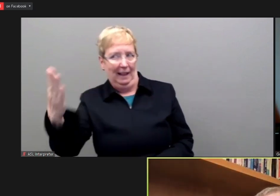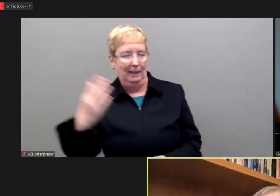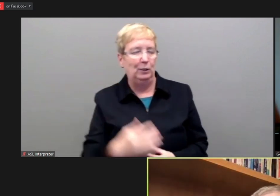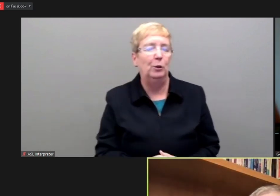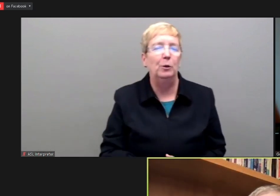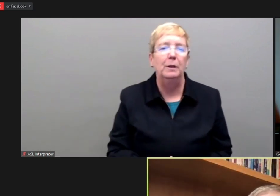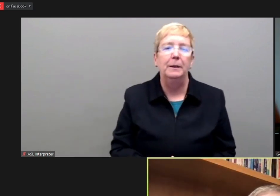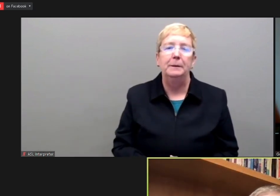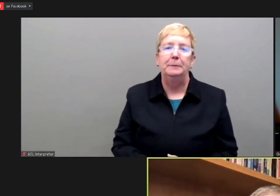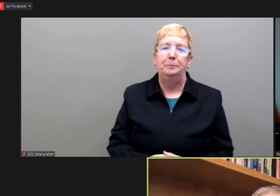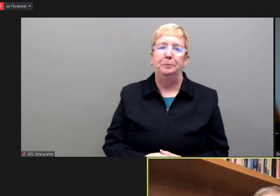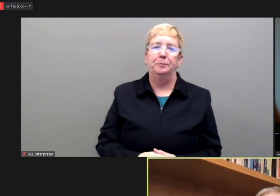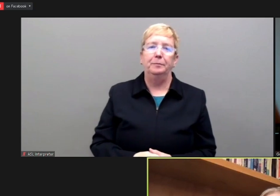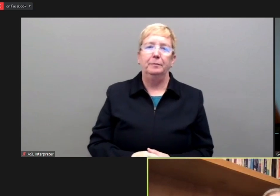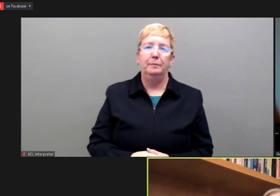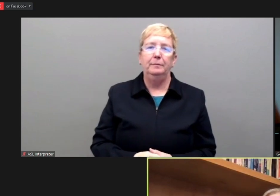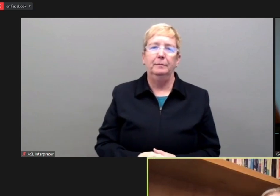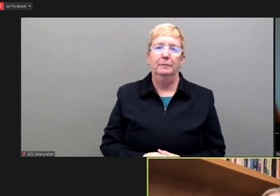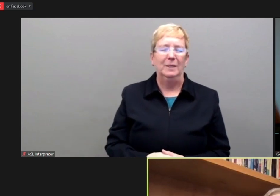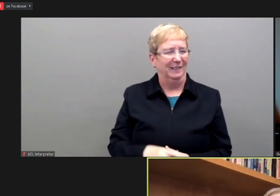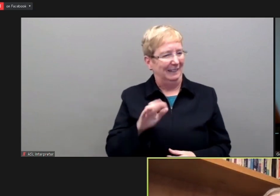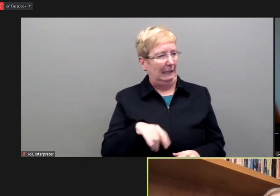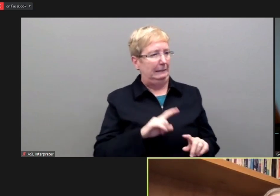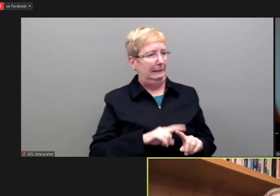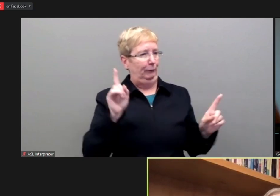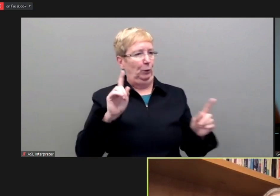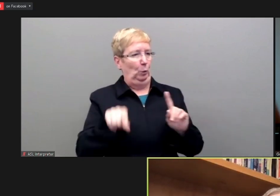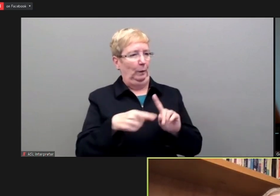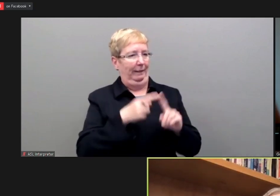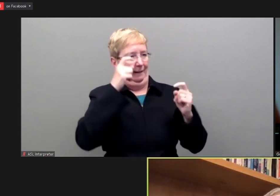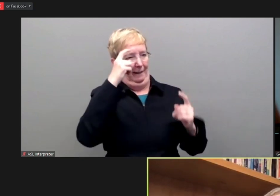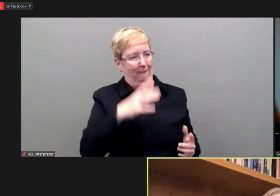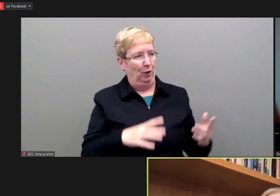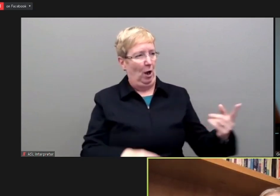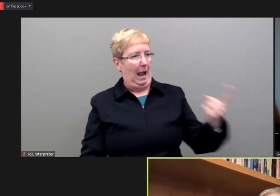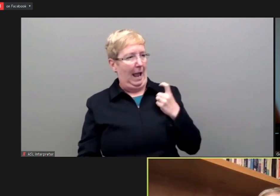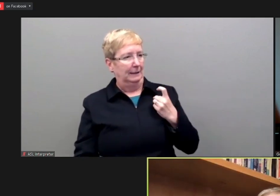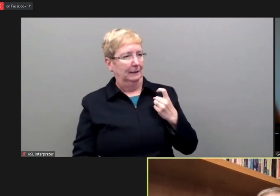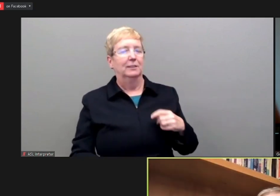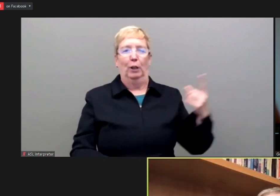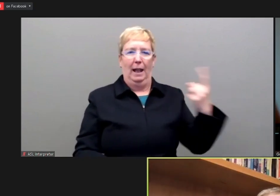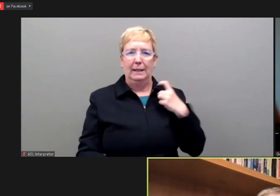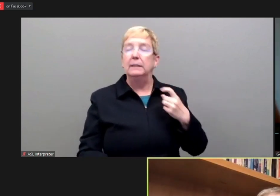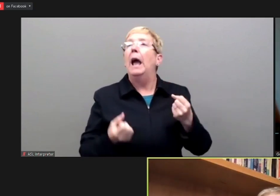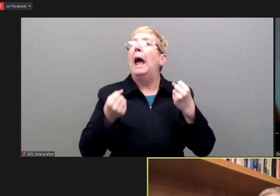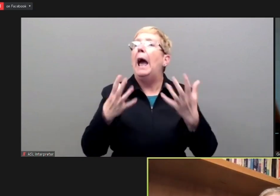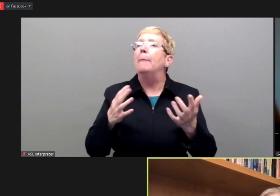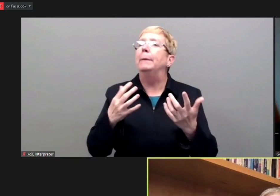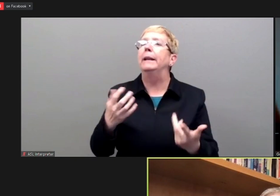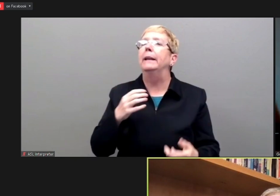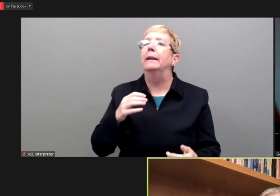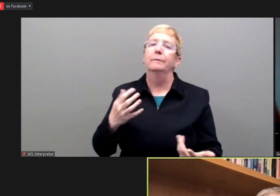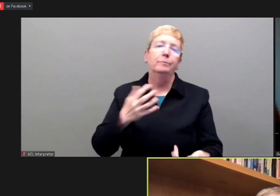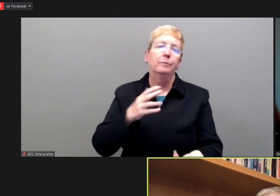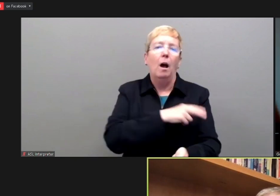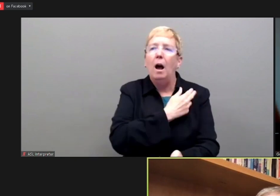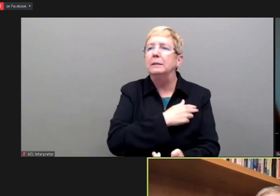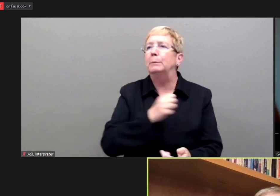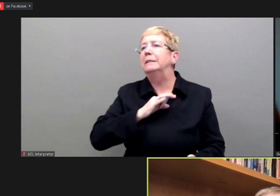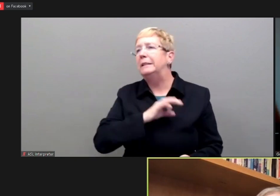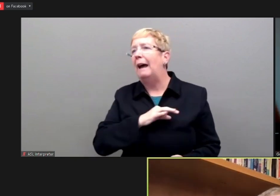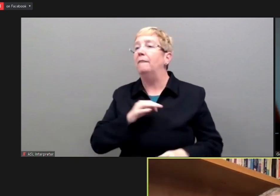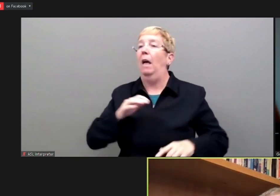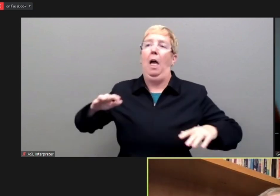a different one than the governor asked me last time. It was like, how many healthcare workers out there aren't vaccinated? I said,